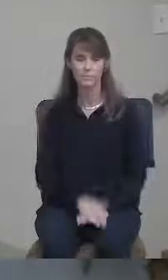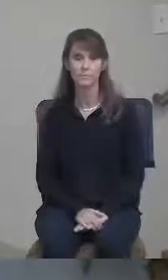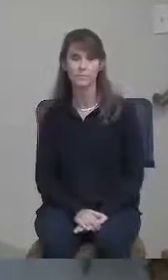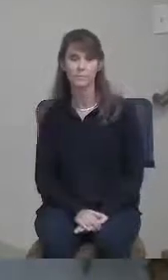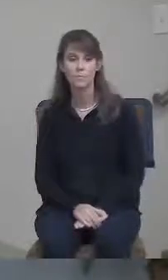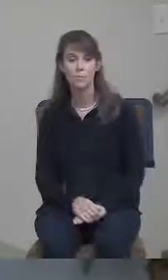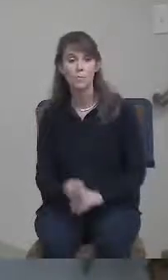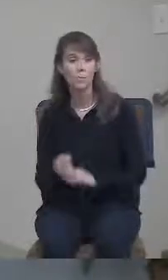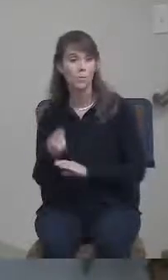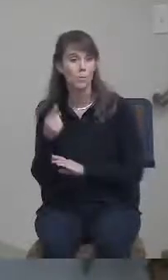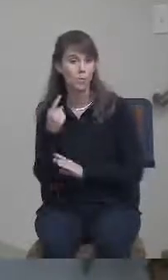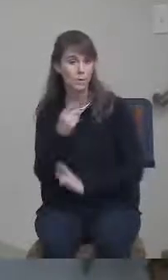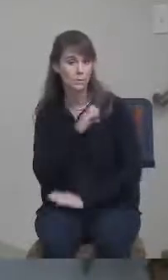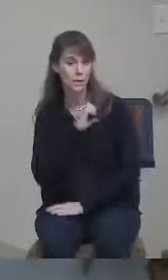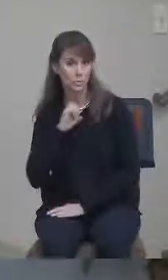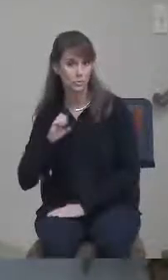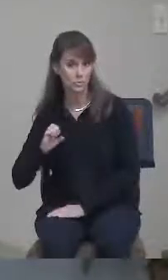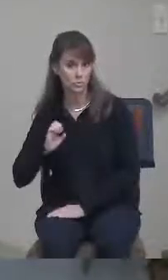of the elders,